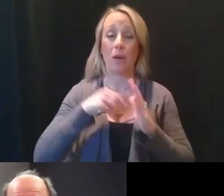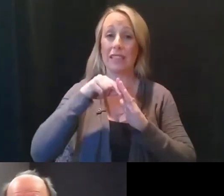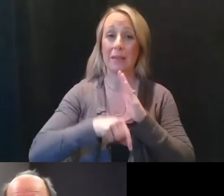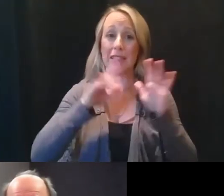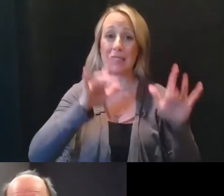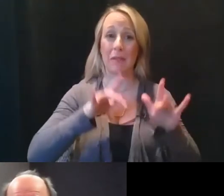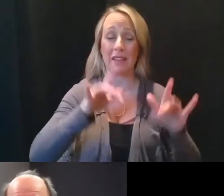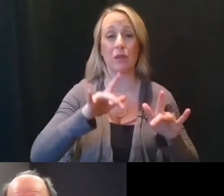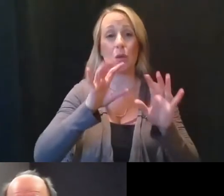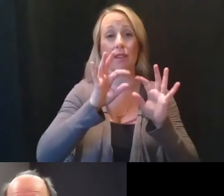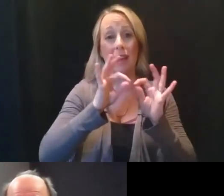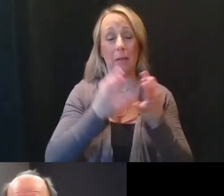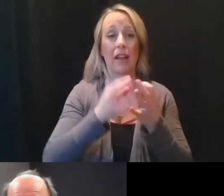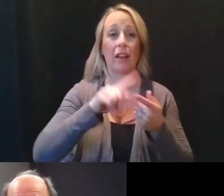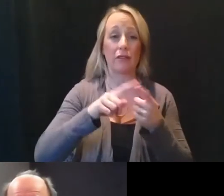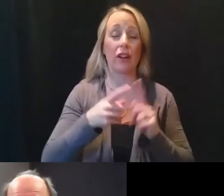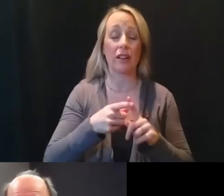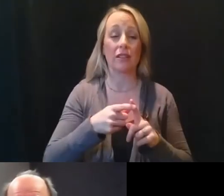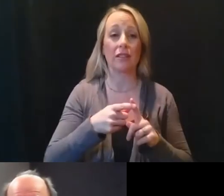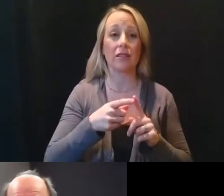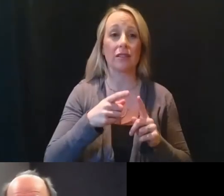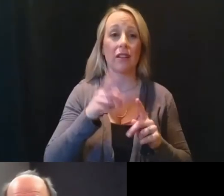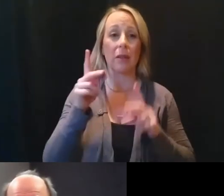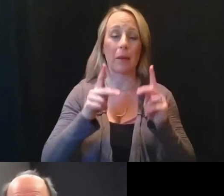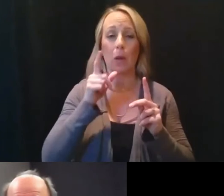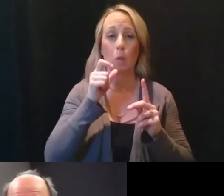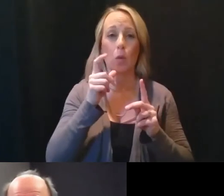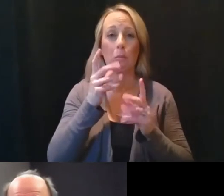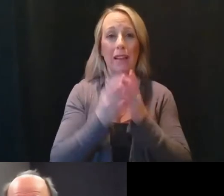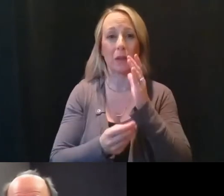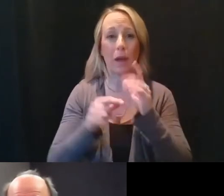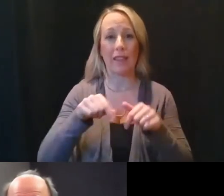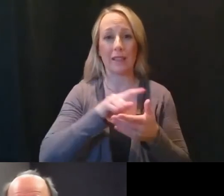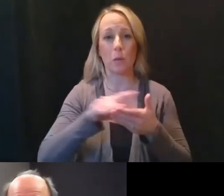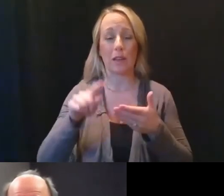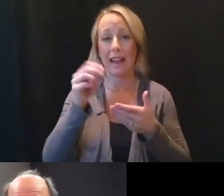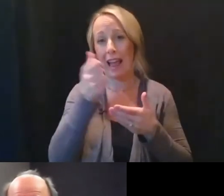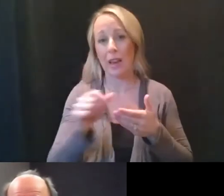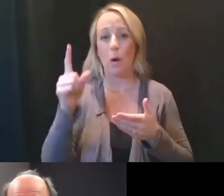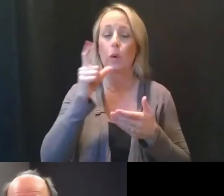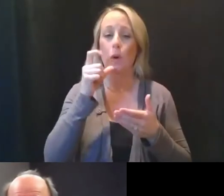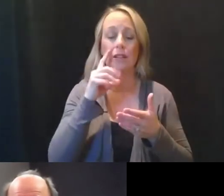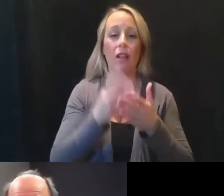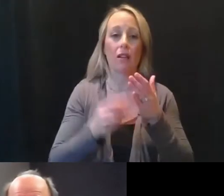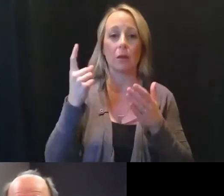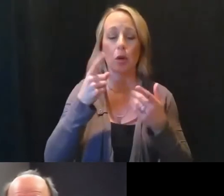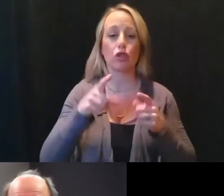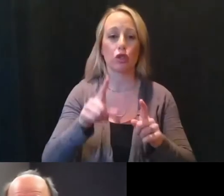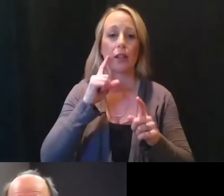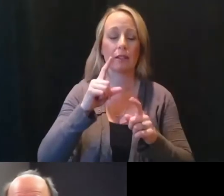families and friends of those who passed away this week, and also to anyone who has lost a loved one during this